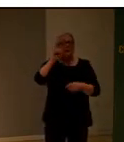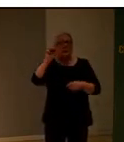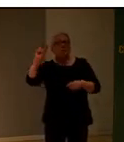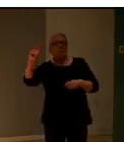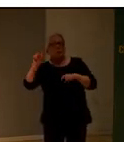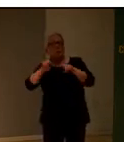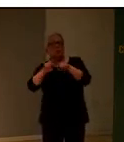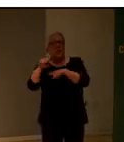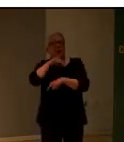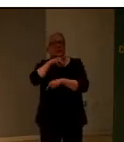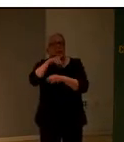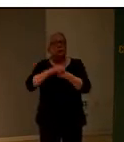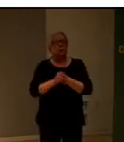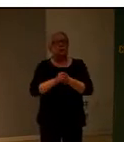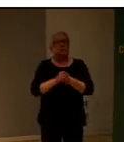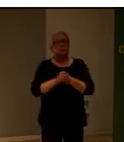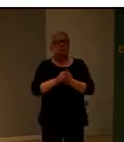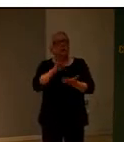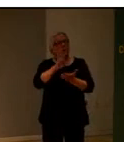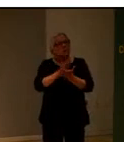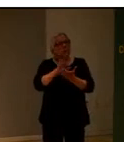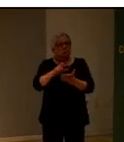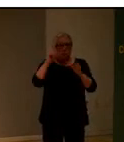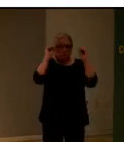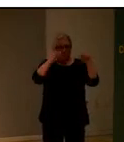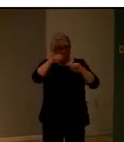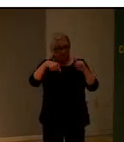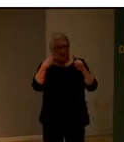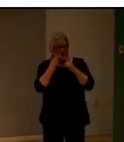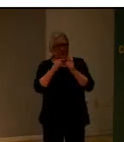65%. Schools should teach about climate change, 71%.